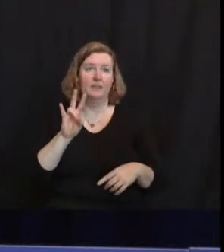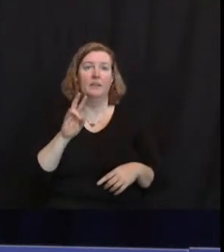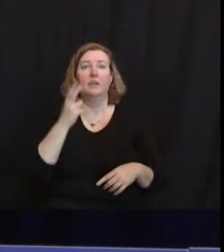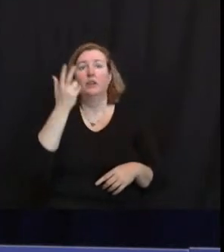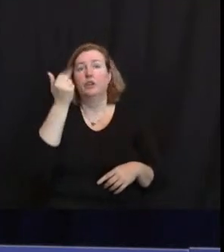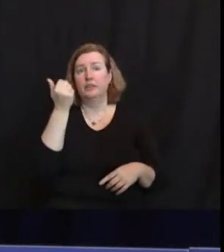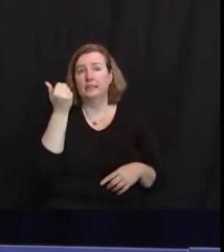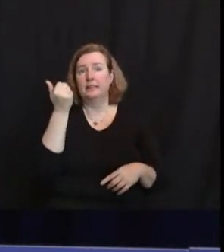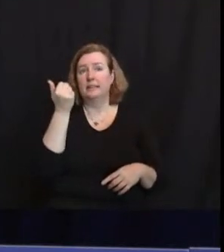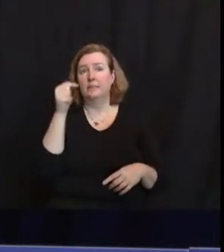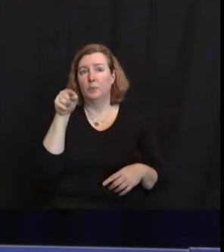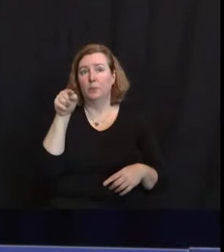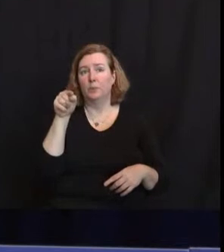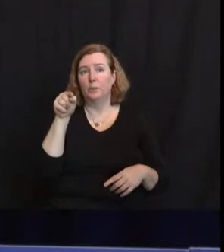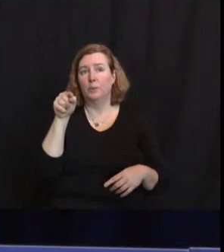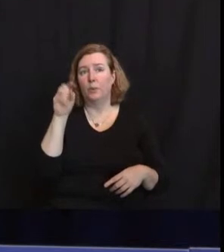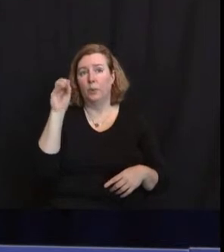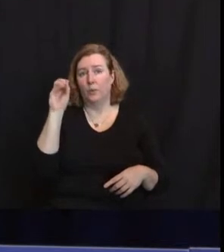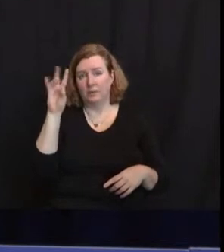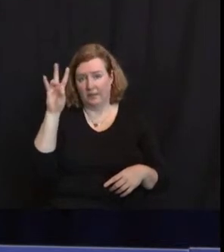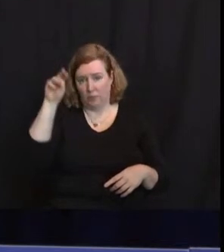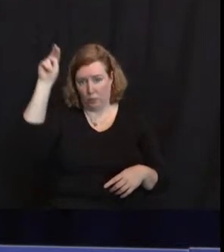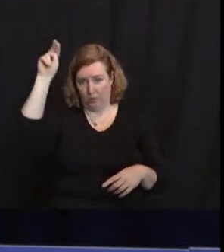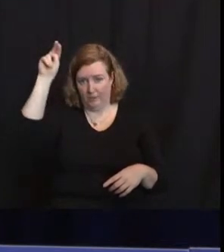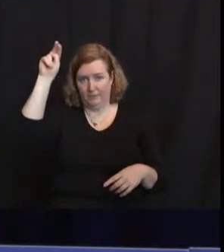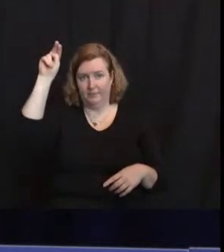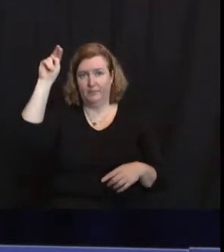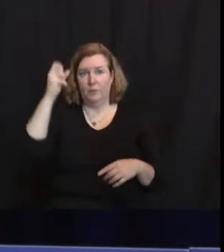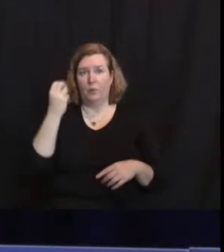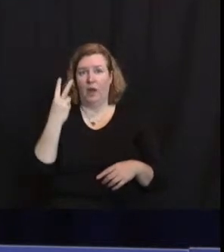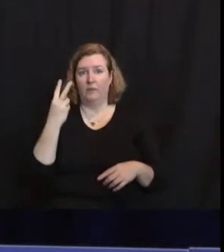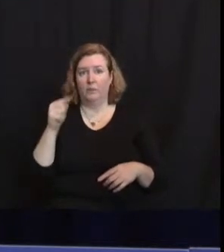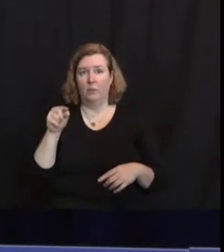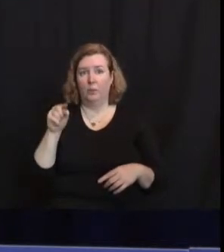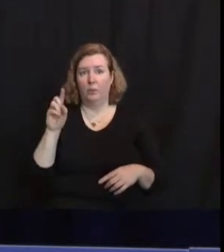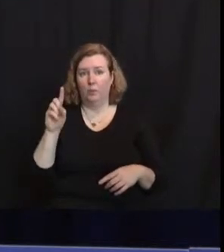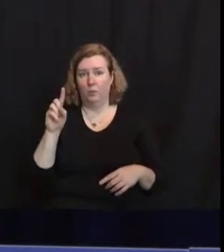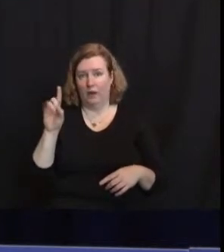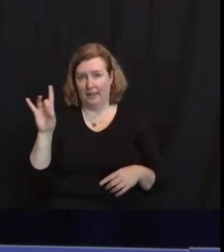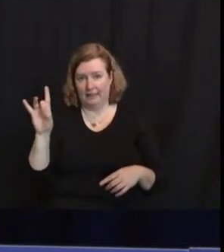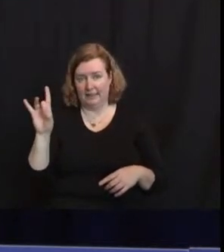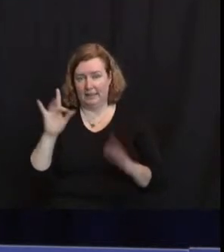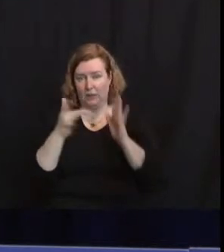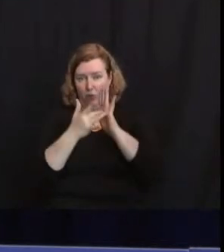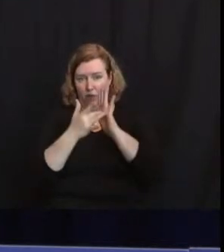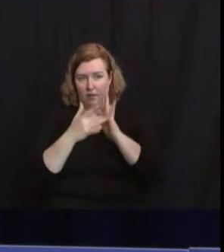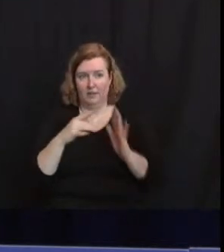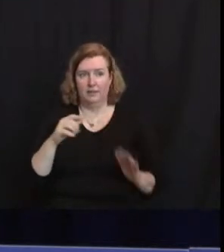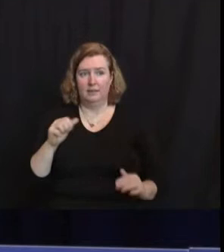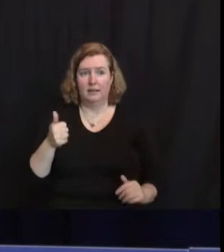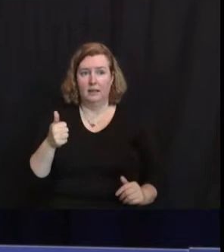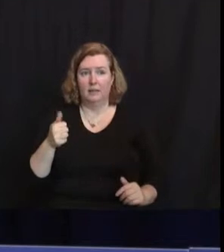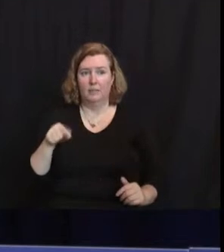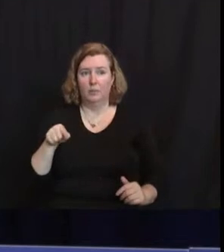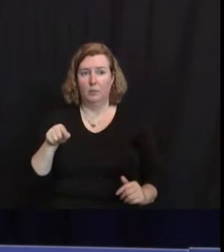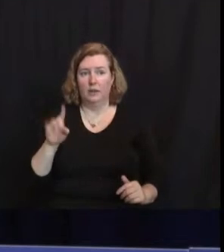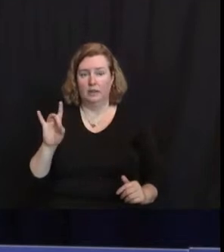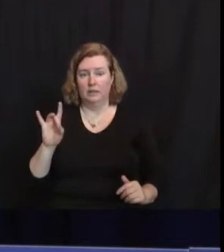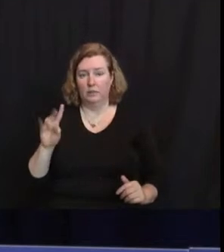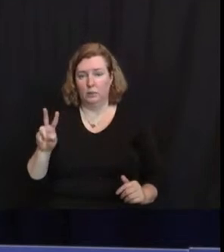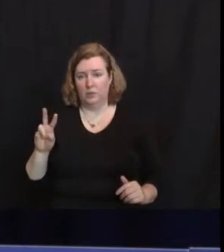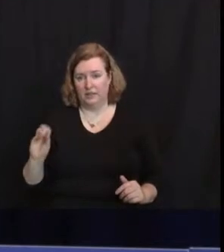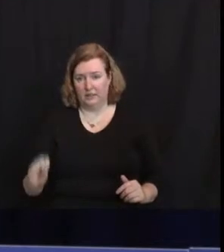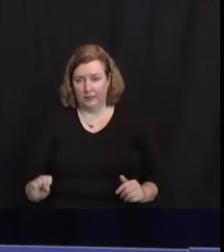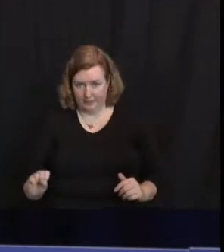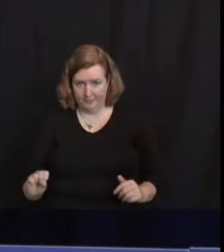13.07 in the northern part of the state, 12.18 in the central, and 10.82 in the southern part of the state. So